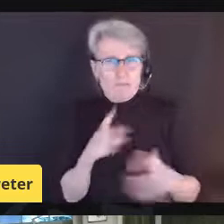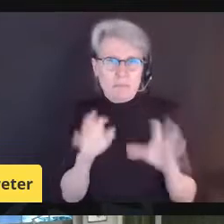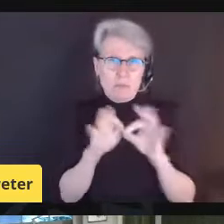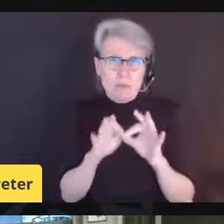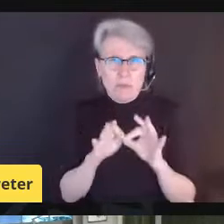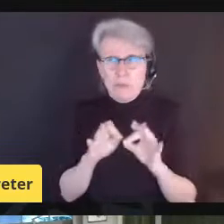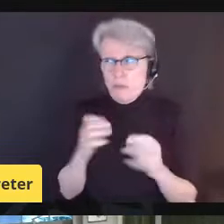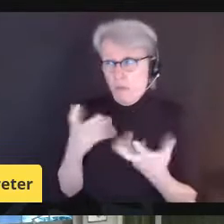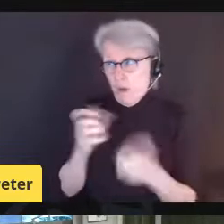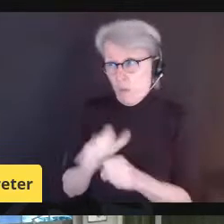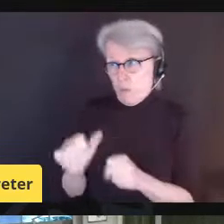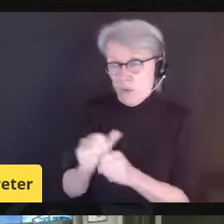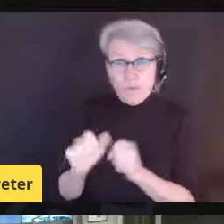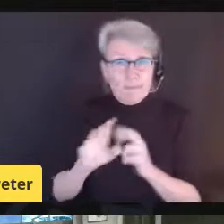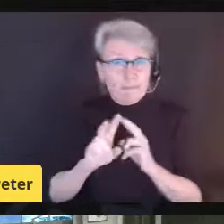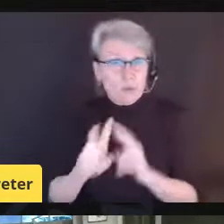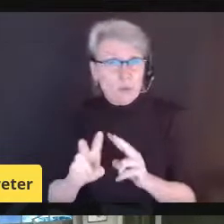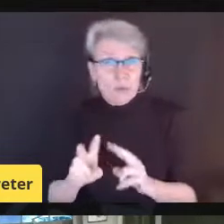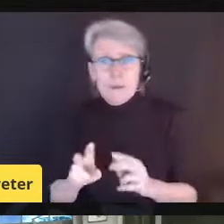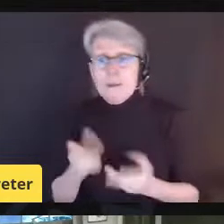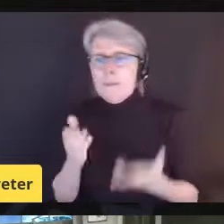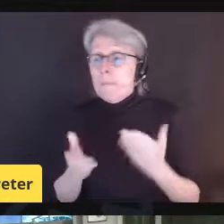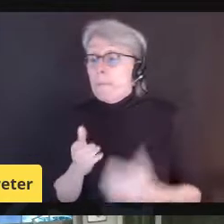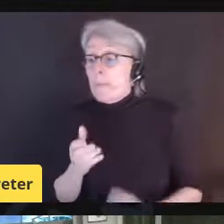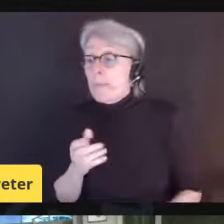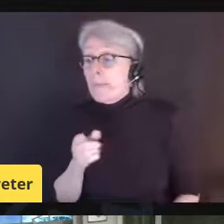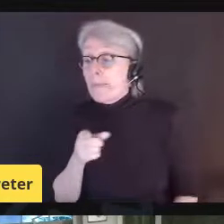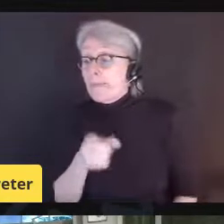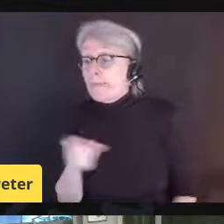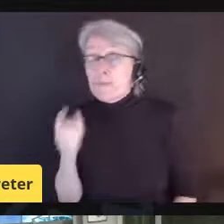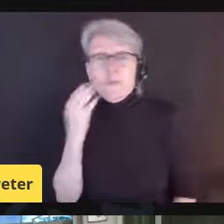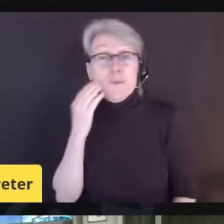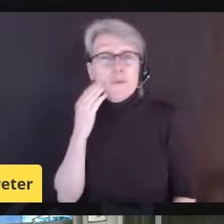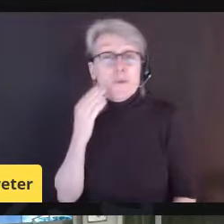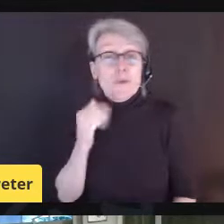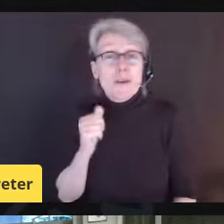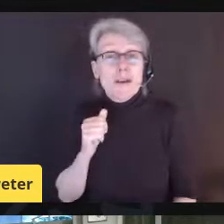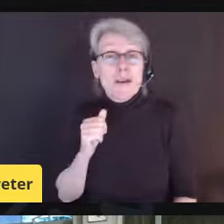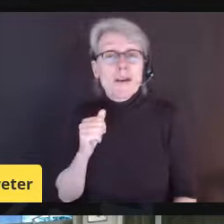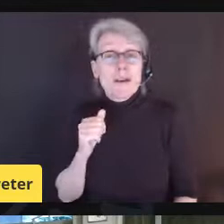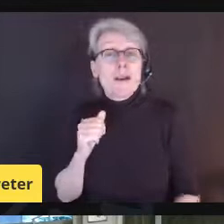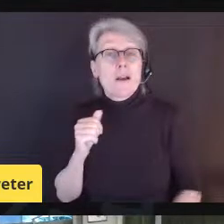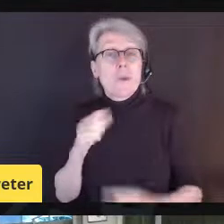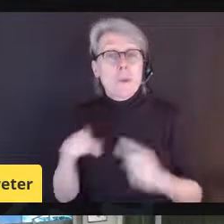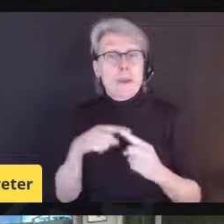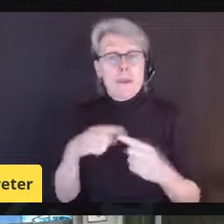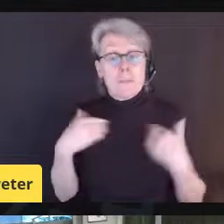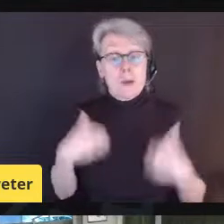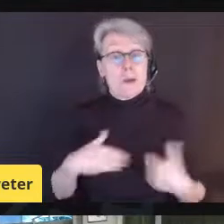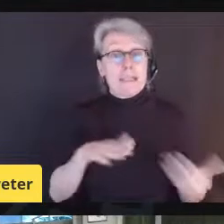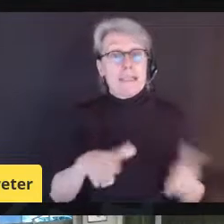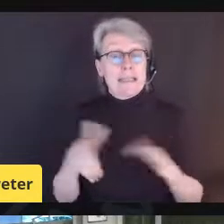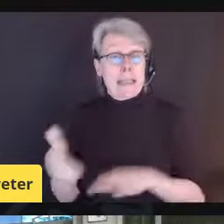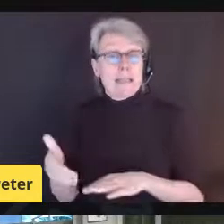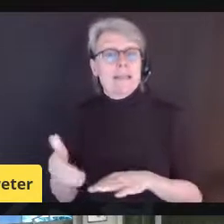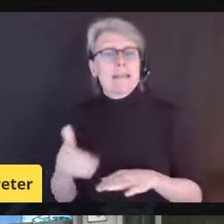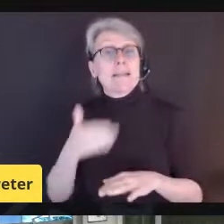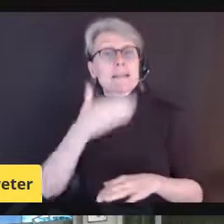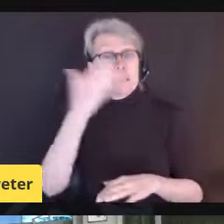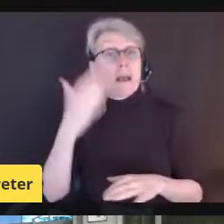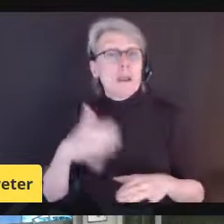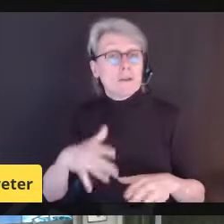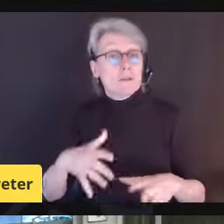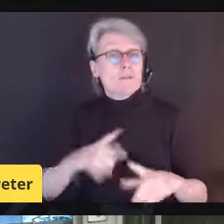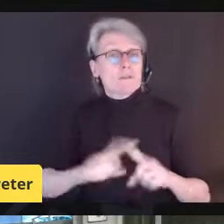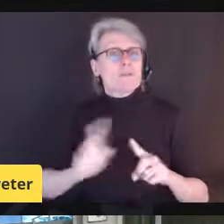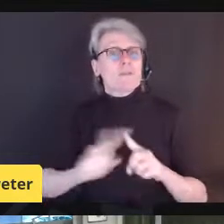I'm sure there's somebody here who can talk about the changes that happen after someone dies and the smells that come up. Oh my gosh,